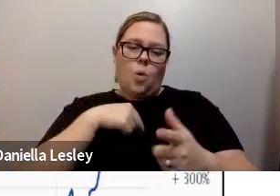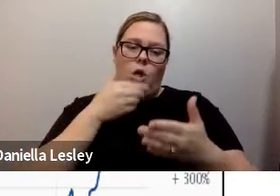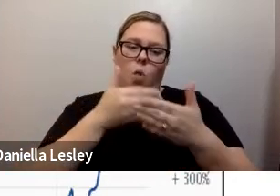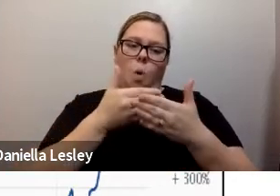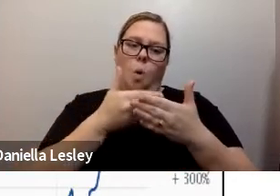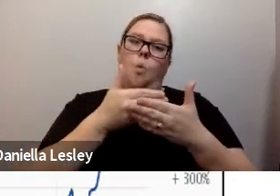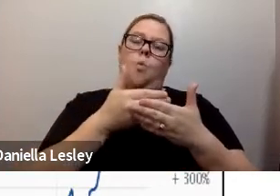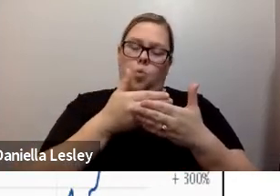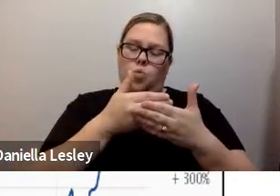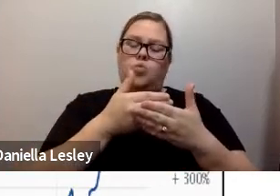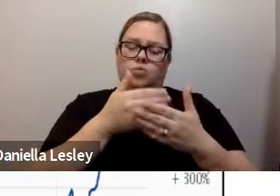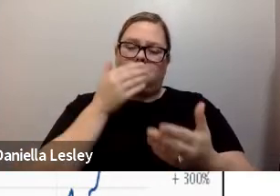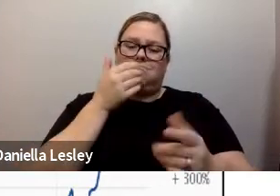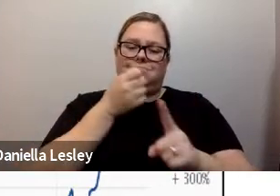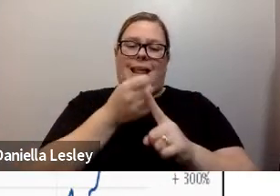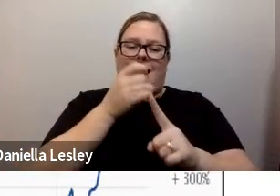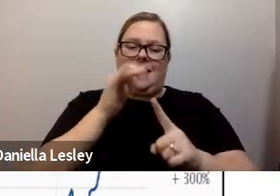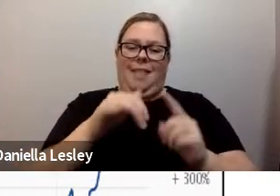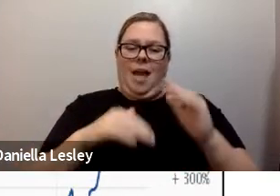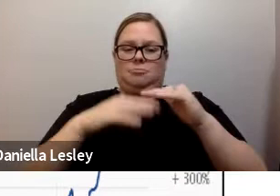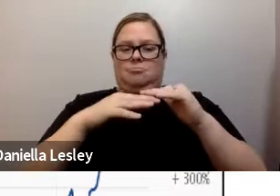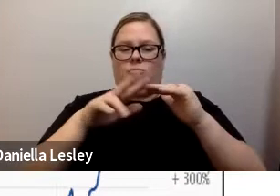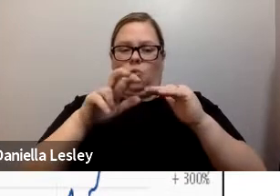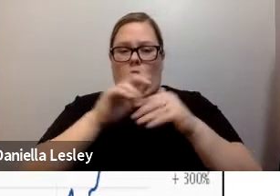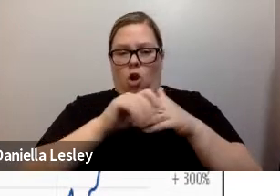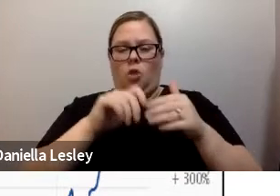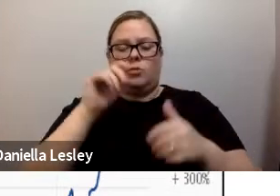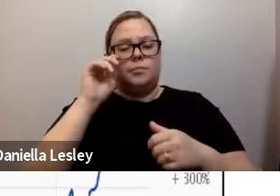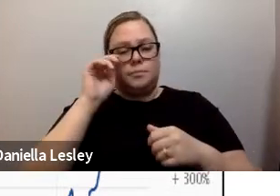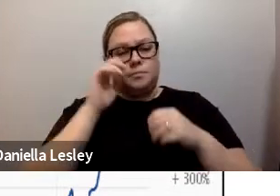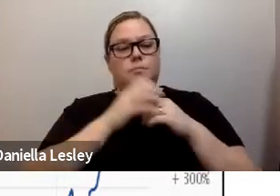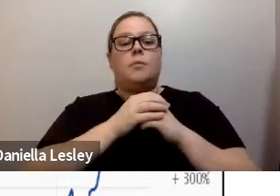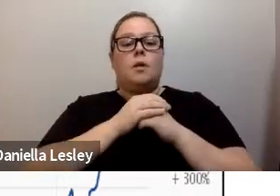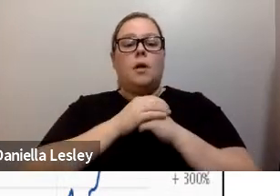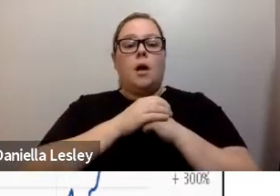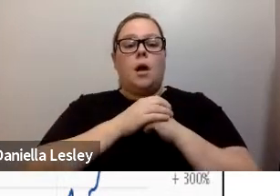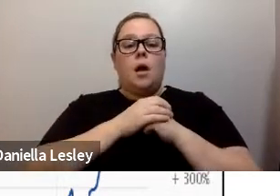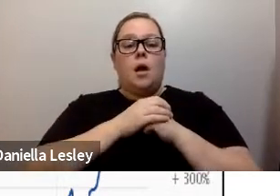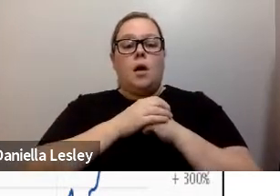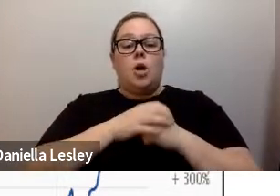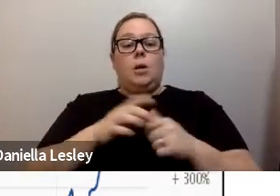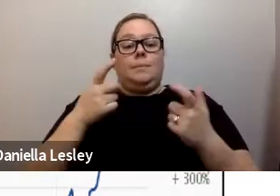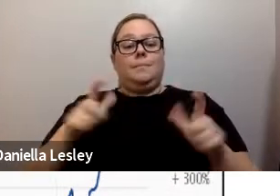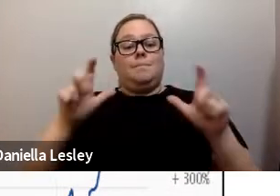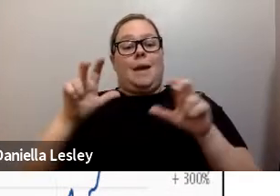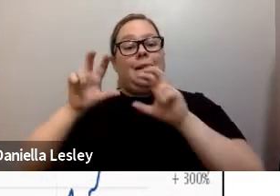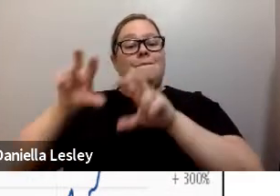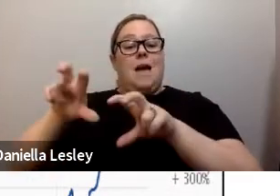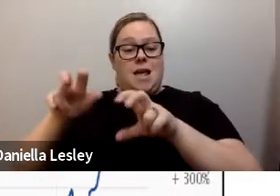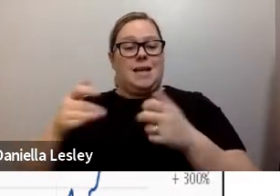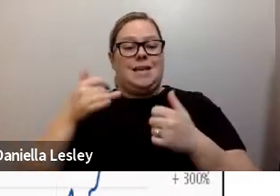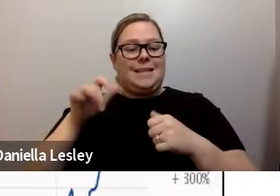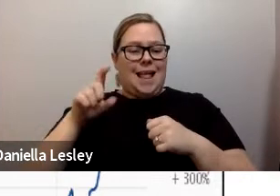to reaching that threshold of around $300. The large investment that still needs to